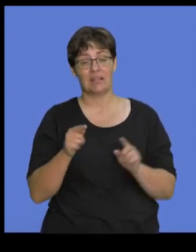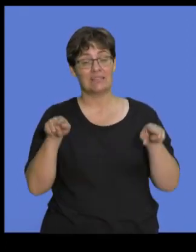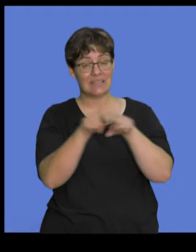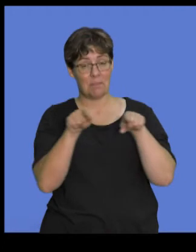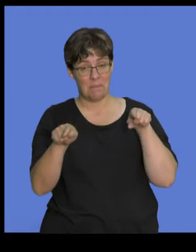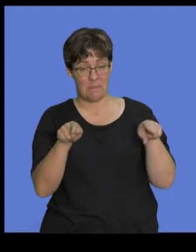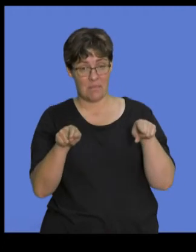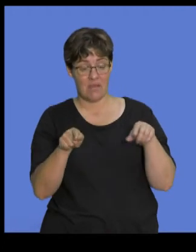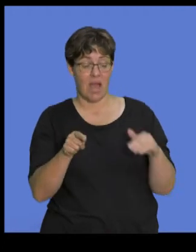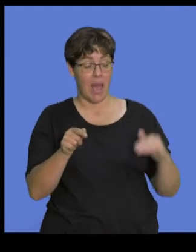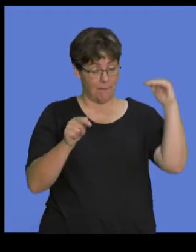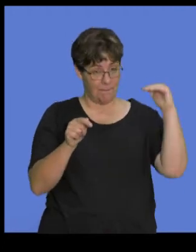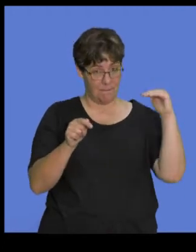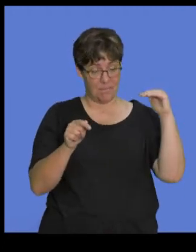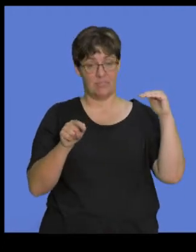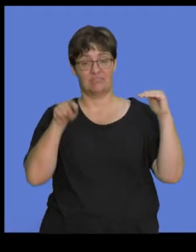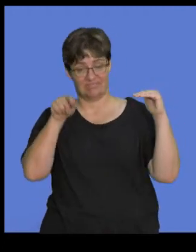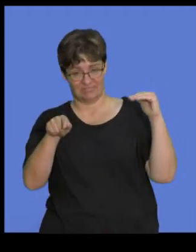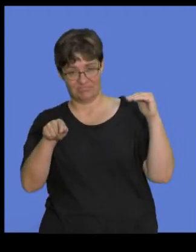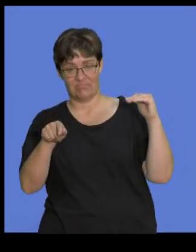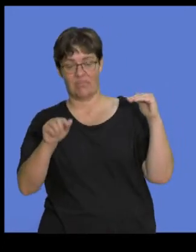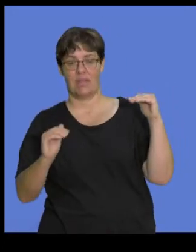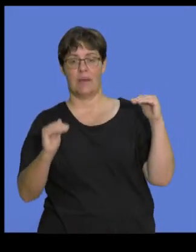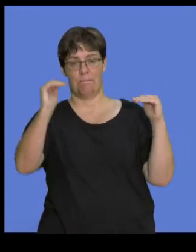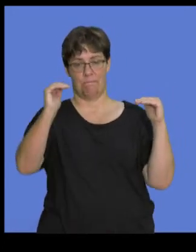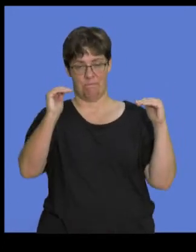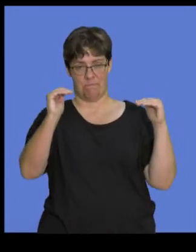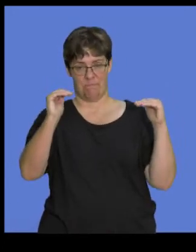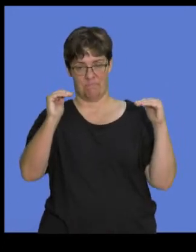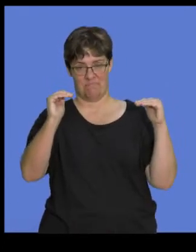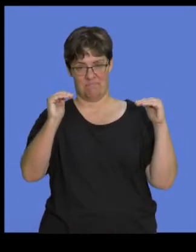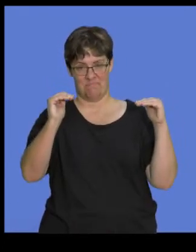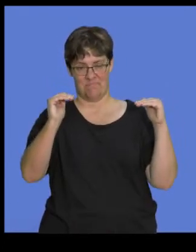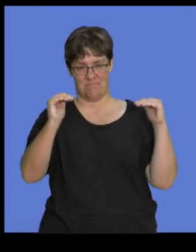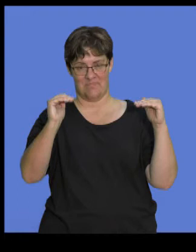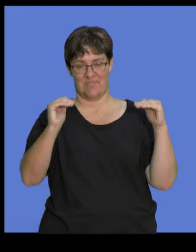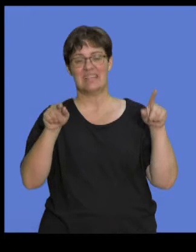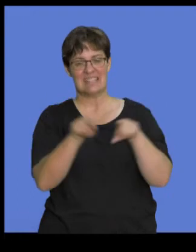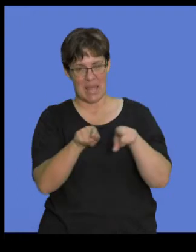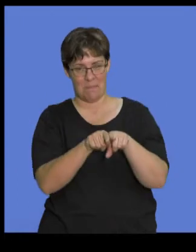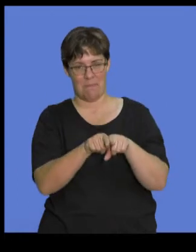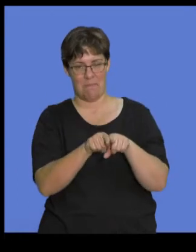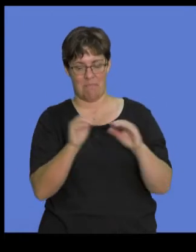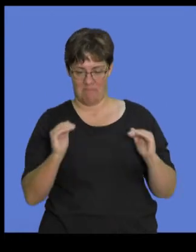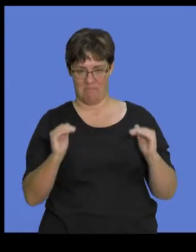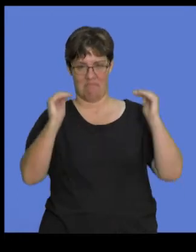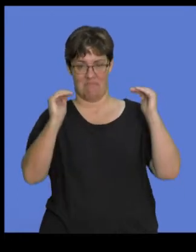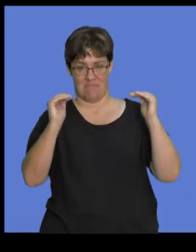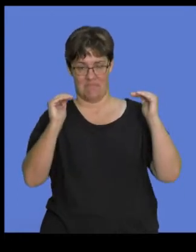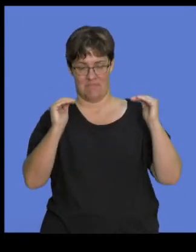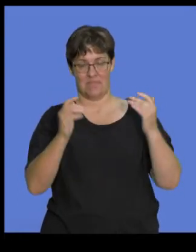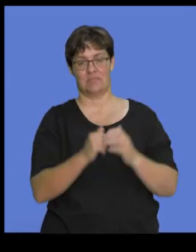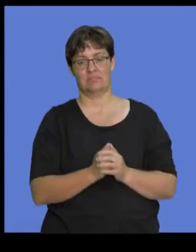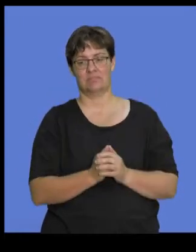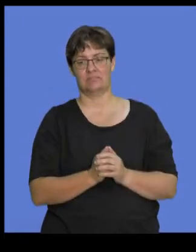means if we increase the charge, the value of E will also increase in the same proportion. So what that simply